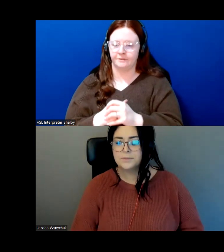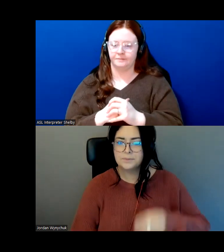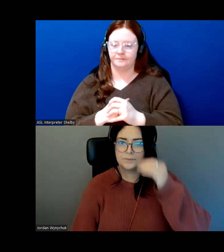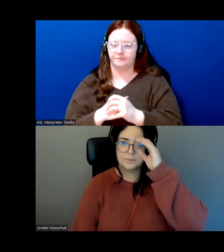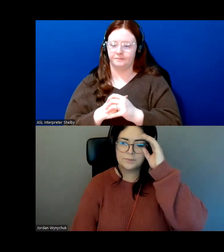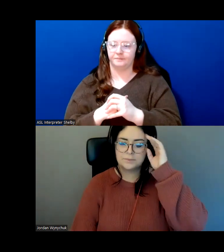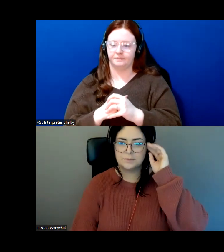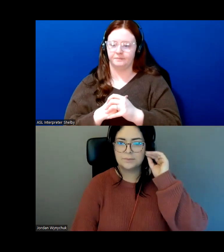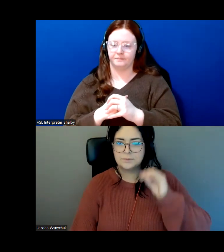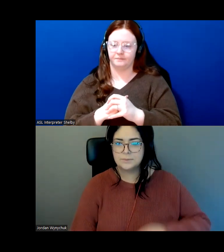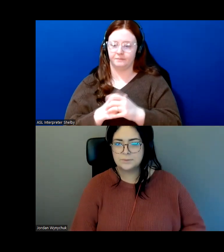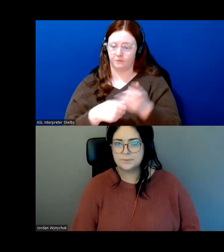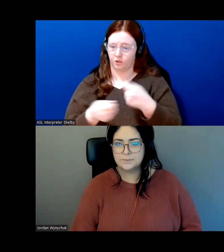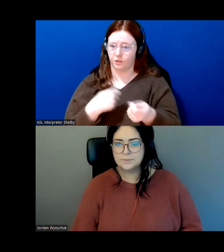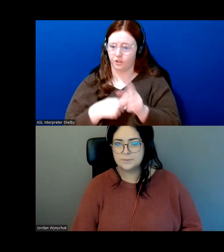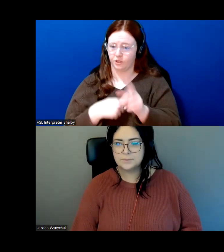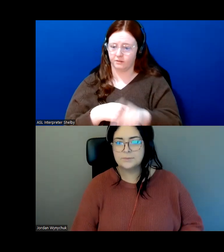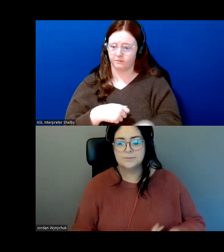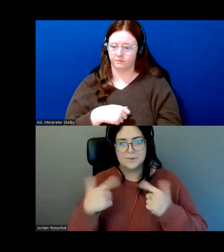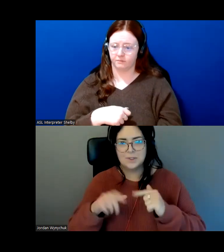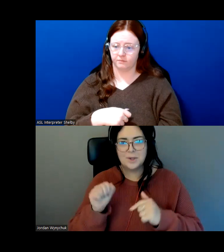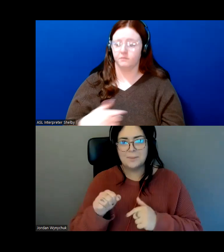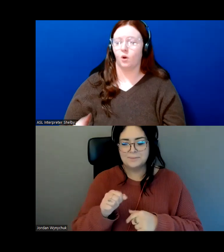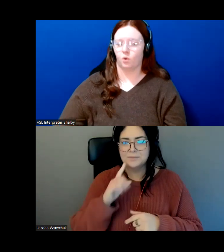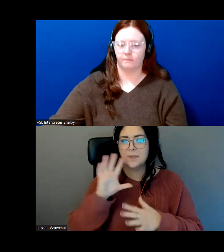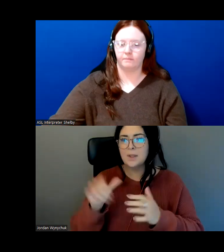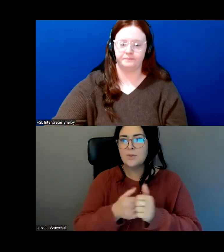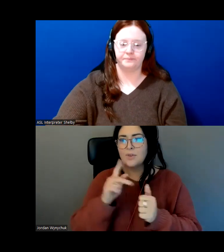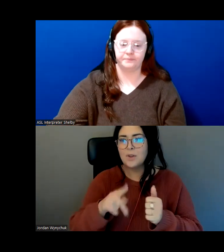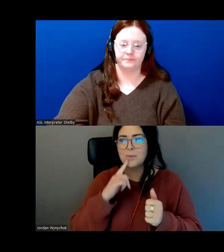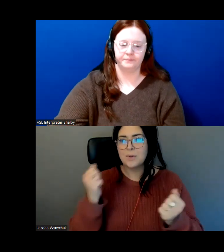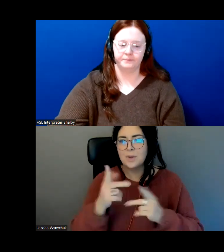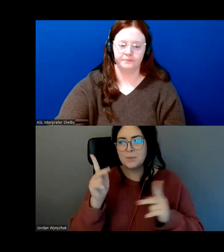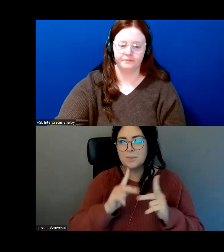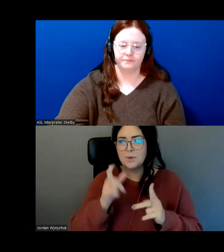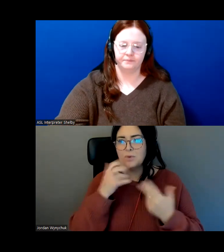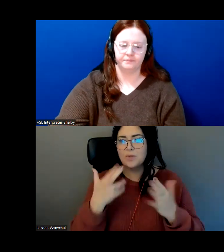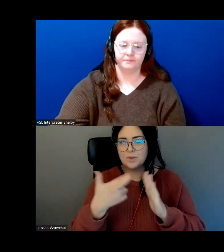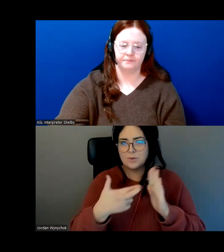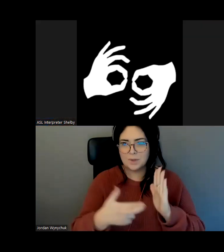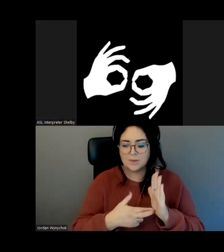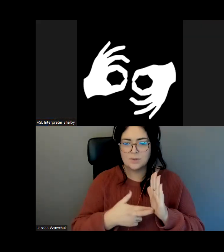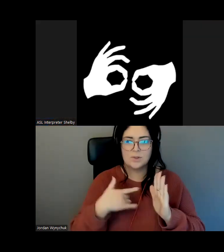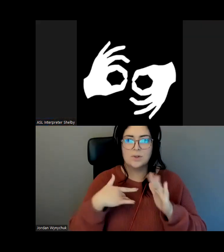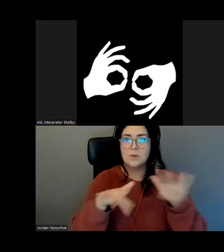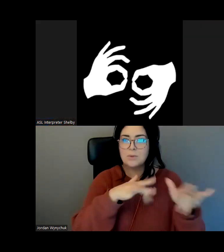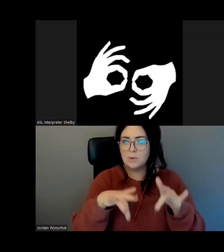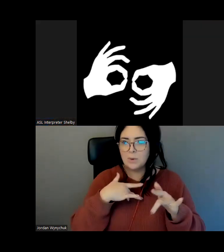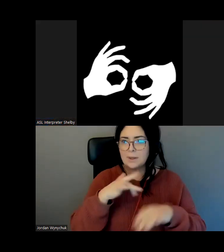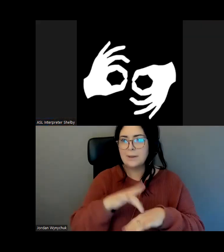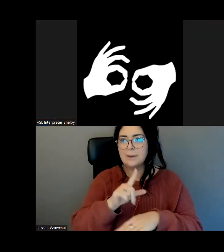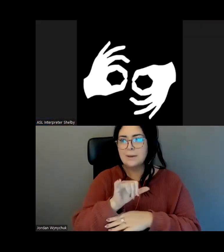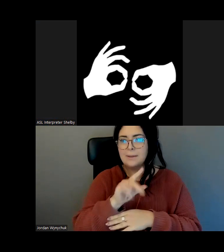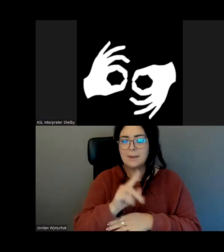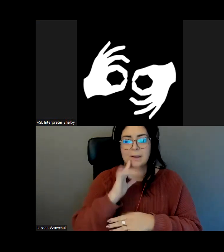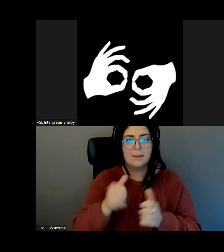I will be following up with everybody who has registered and everybody on this call with the recording, the link to the recording, along with the